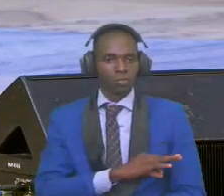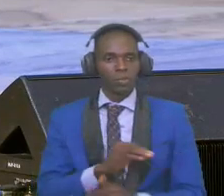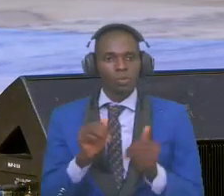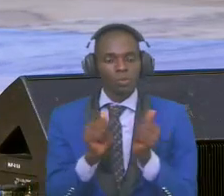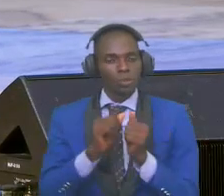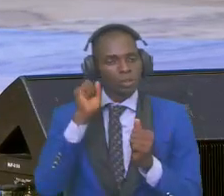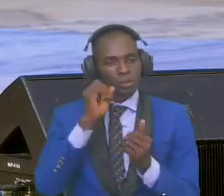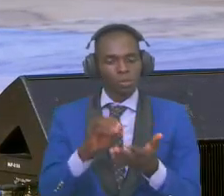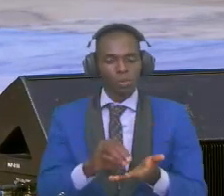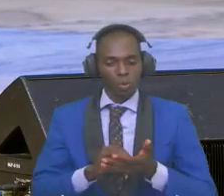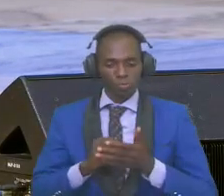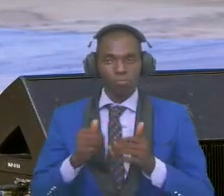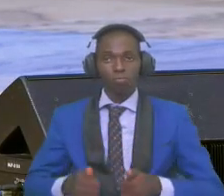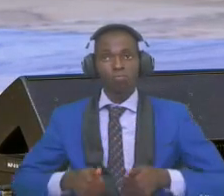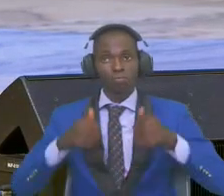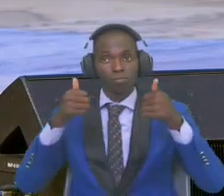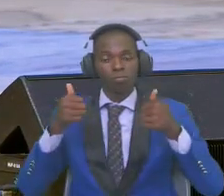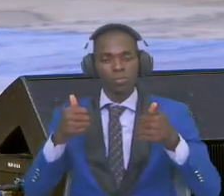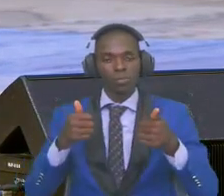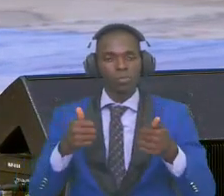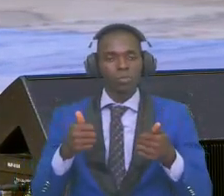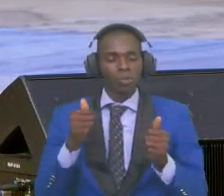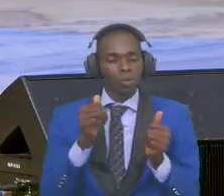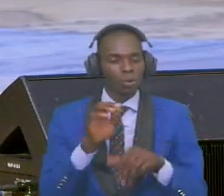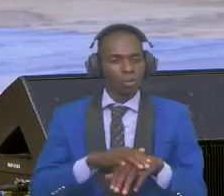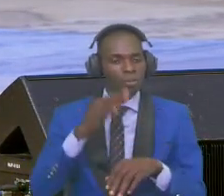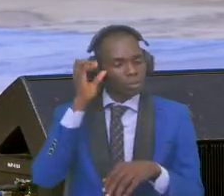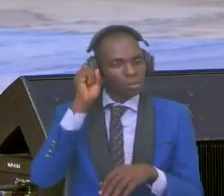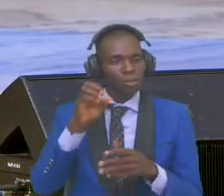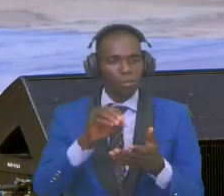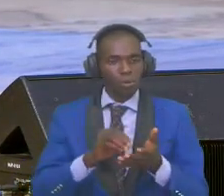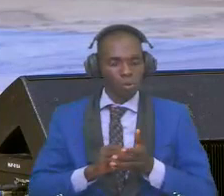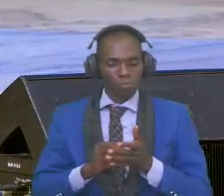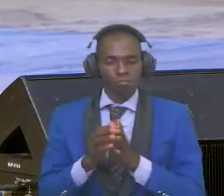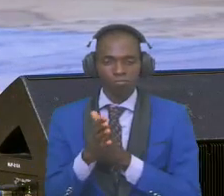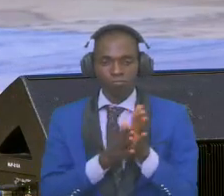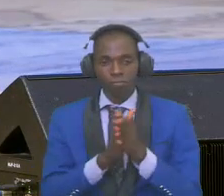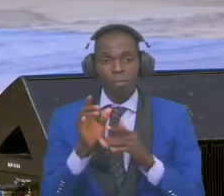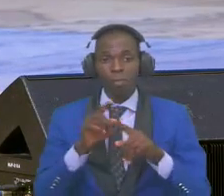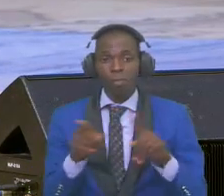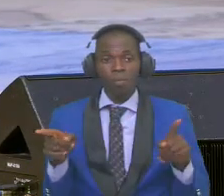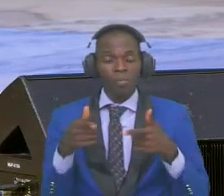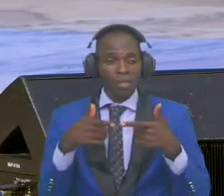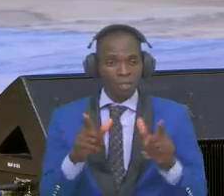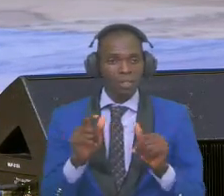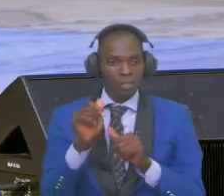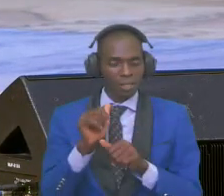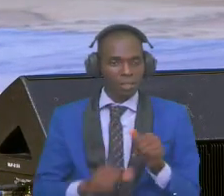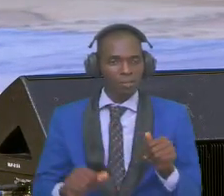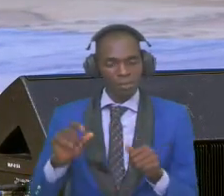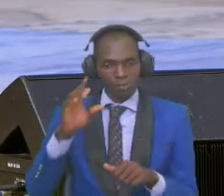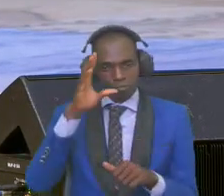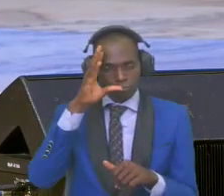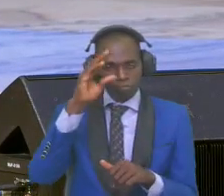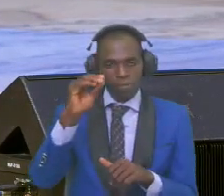his own promotion, on his own desires, but let every man